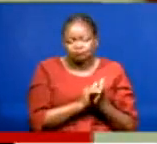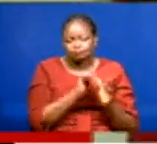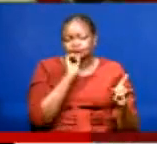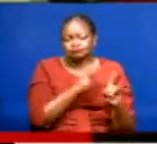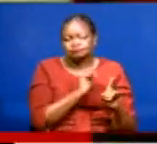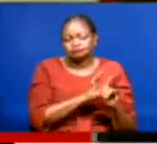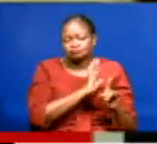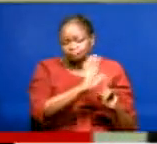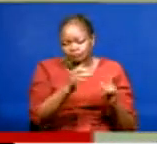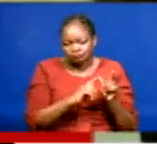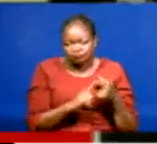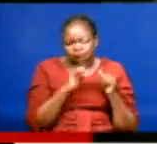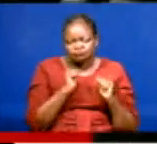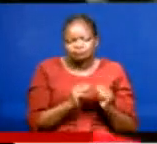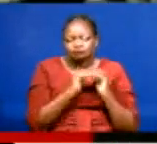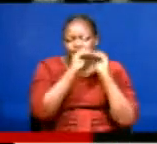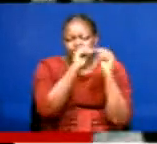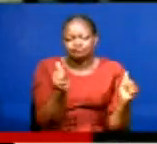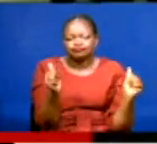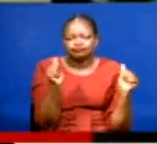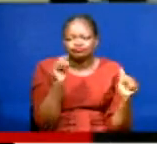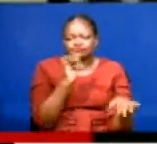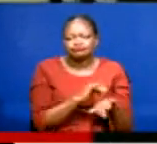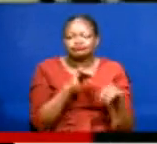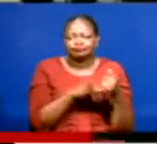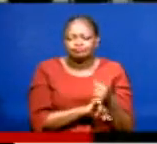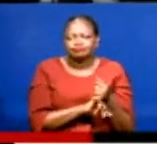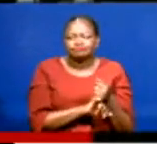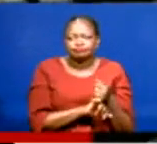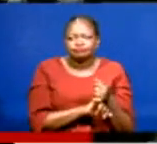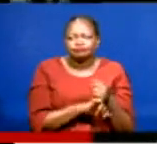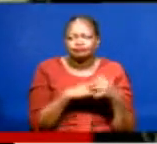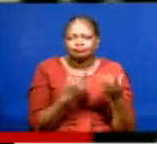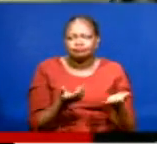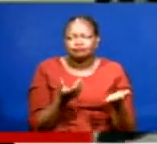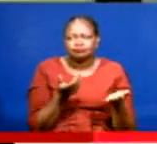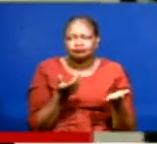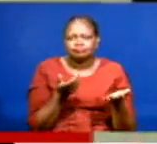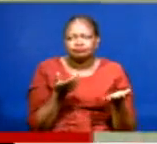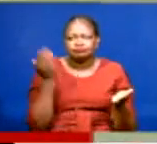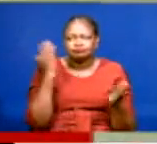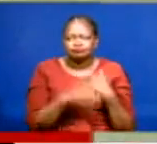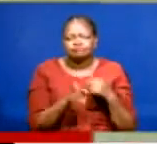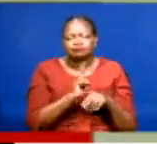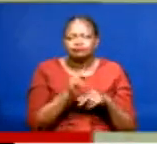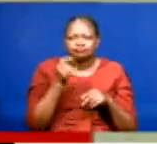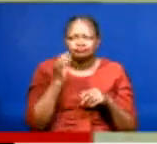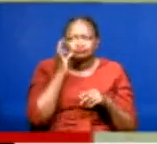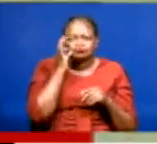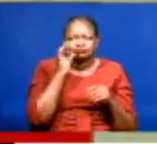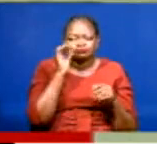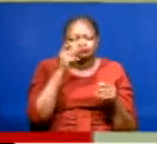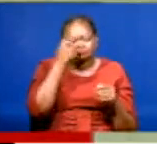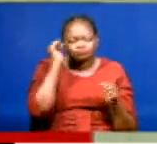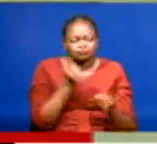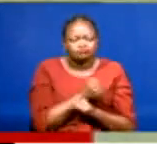they are able to overcome early marriages. They come out of using even the drug, because you cannot take a drug